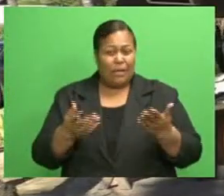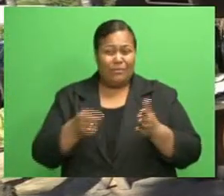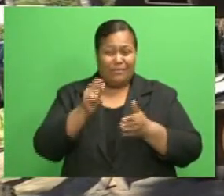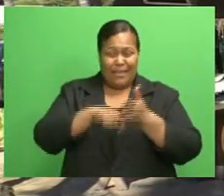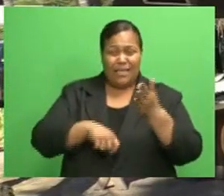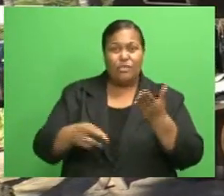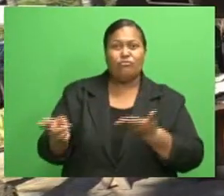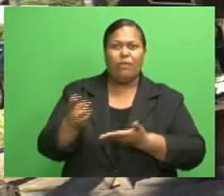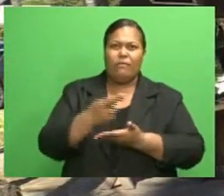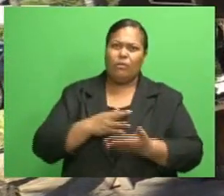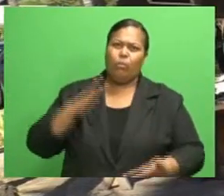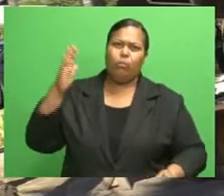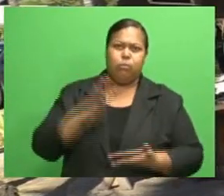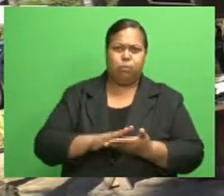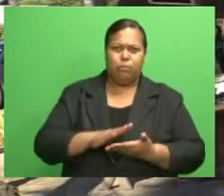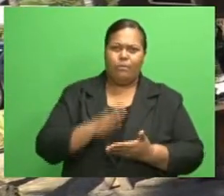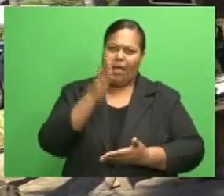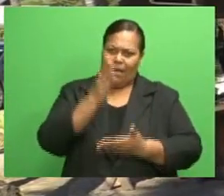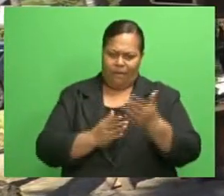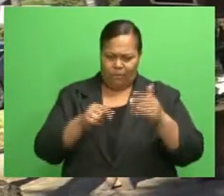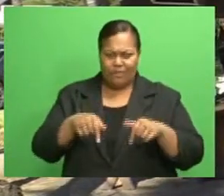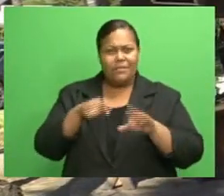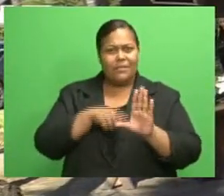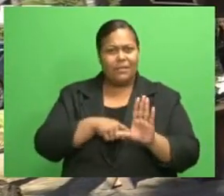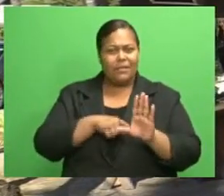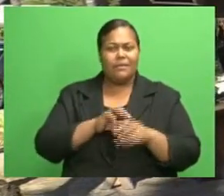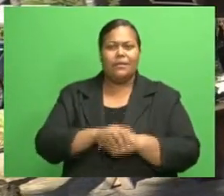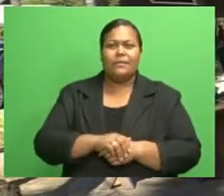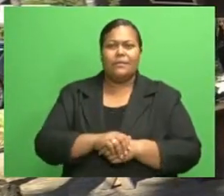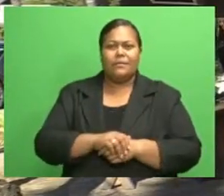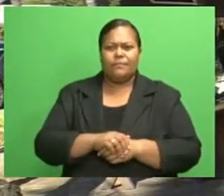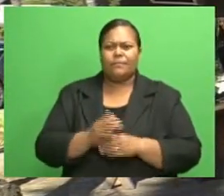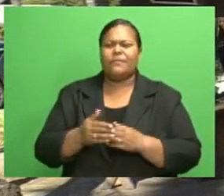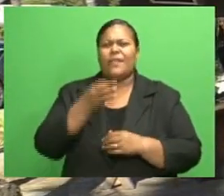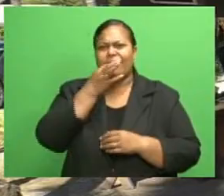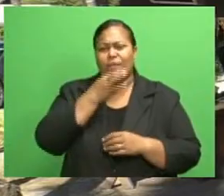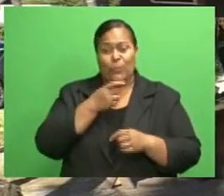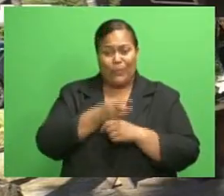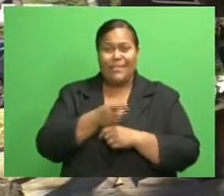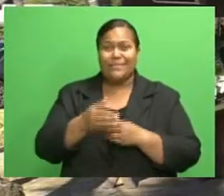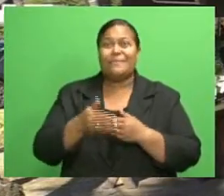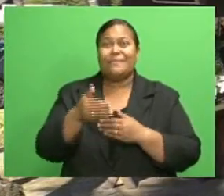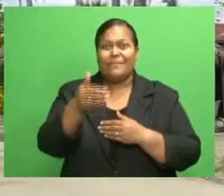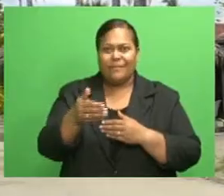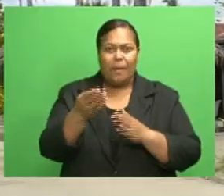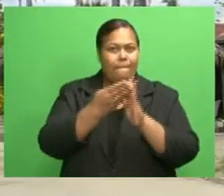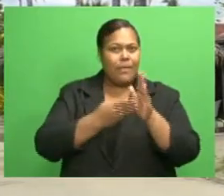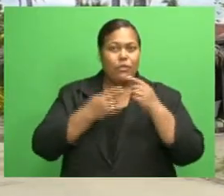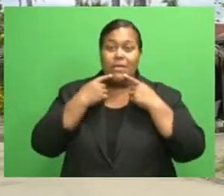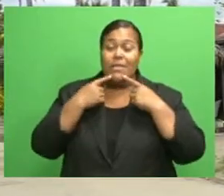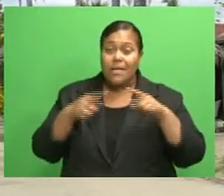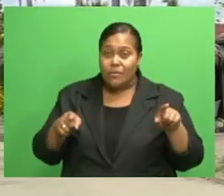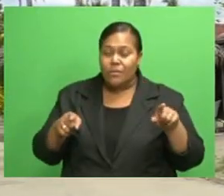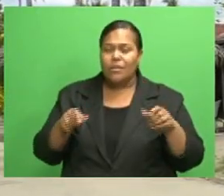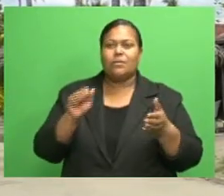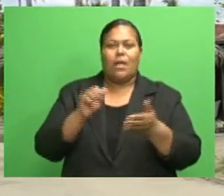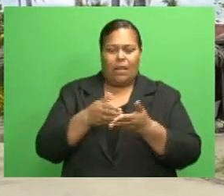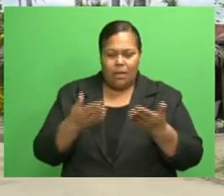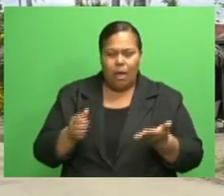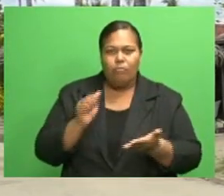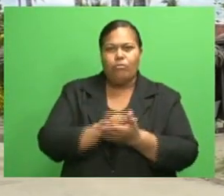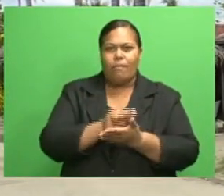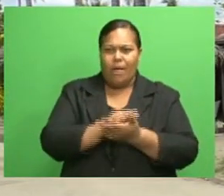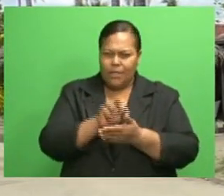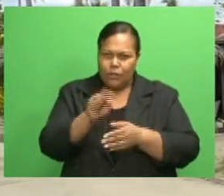already dropped by half for the current year. With only weeks remaining for the budget announcement, it's a delicate balancing act to